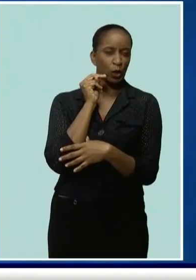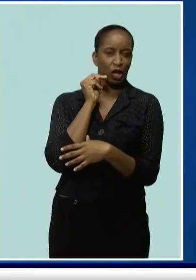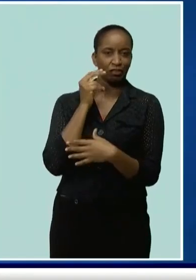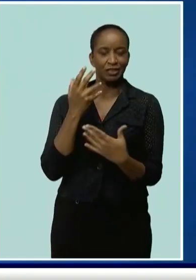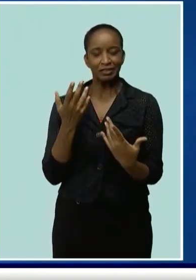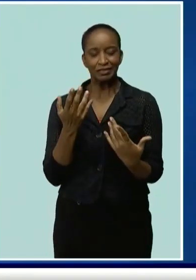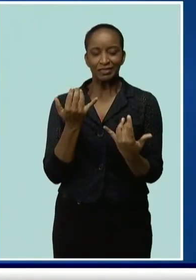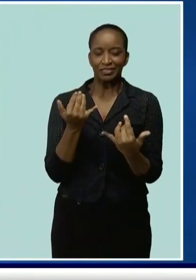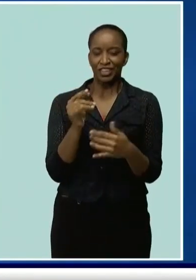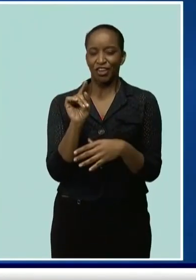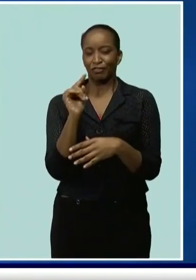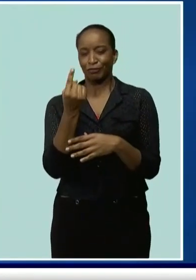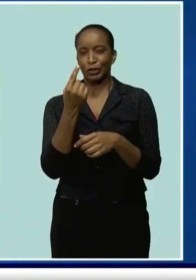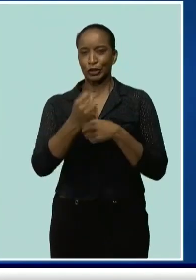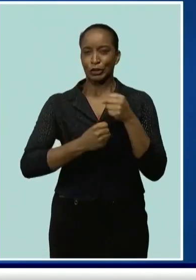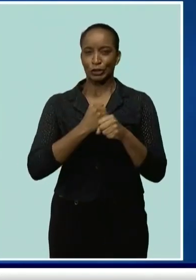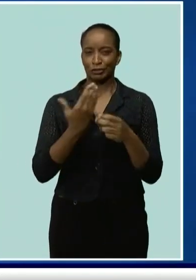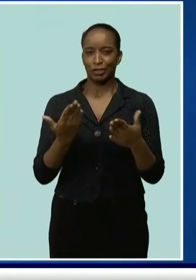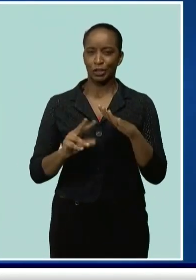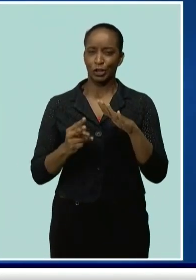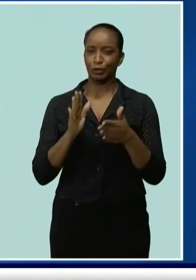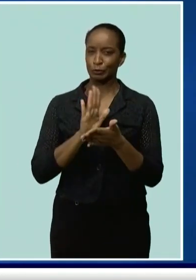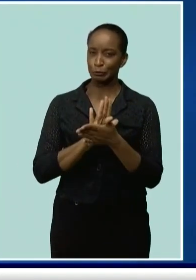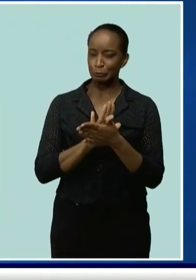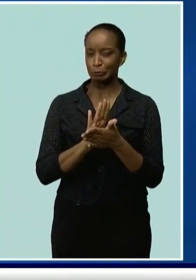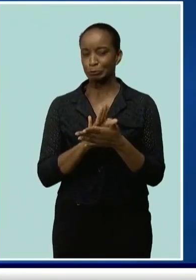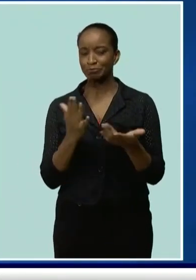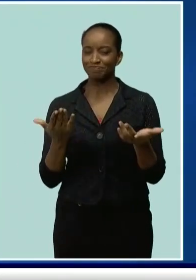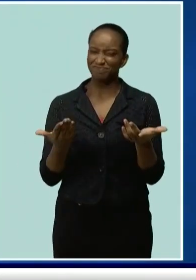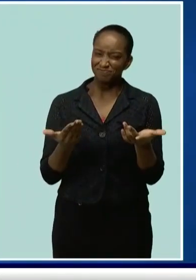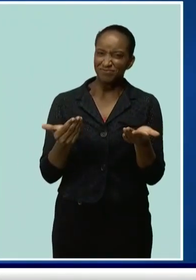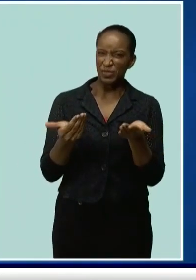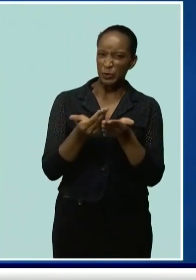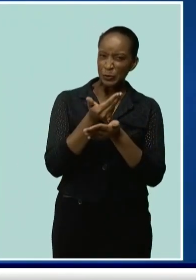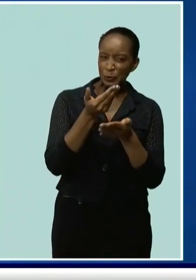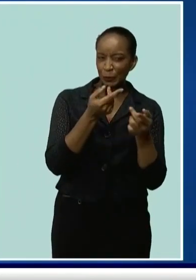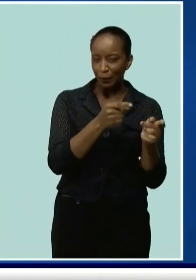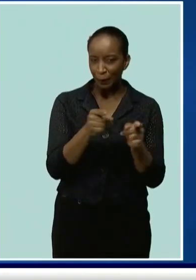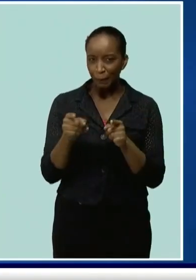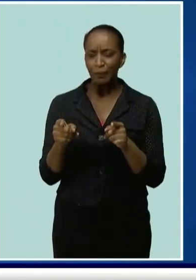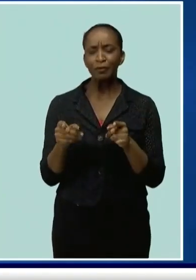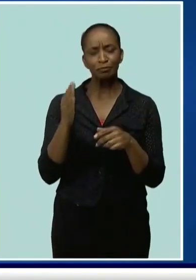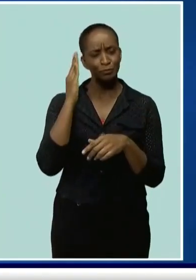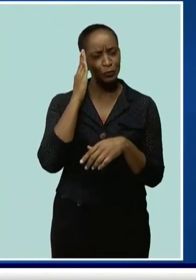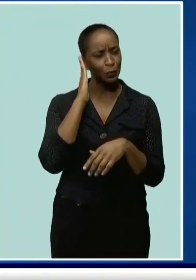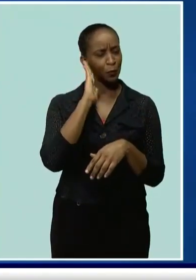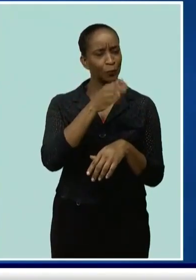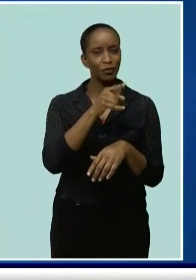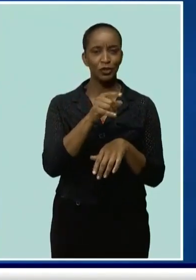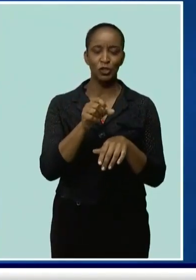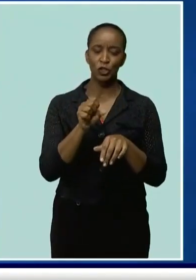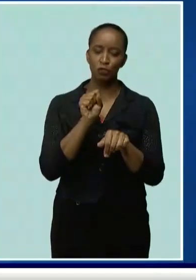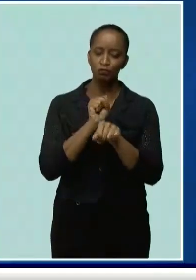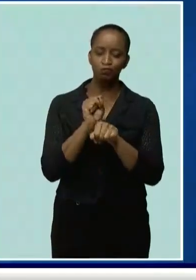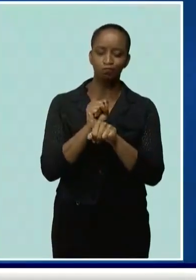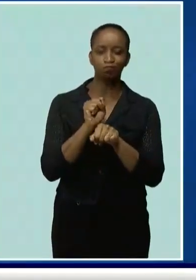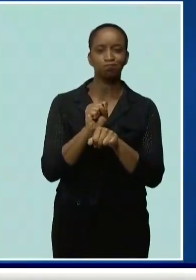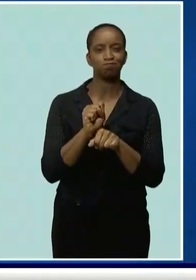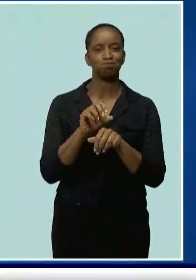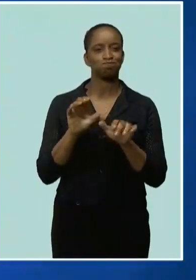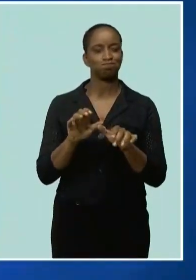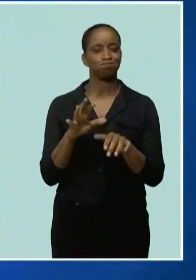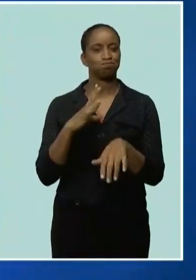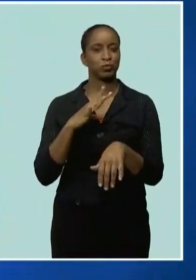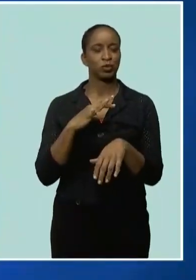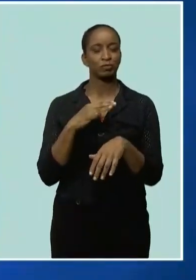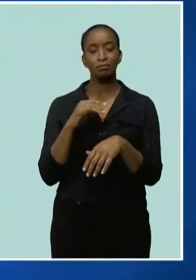new chapter, a new journey for her. So I'm pretty confident that she will apply herself and do well. How are you feeling? Nervous.